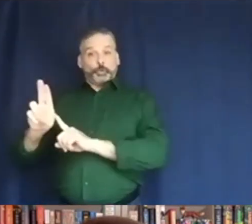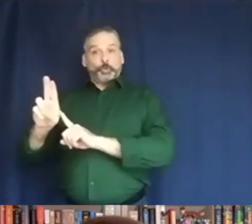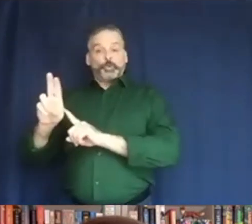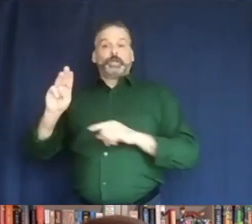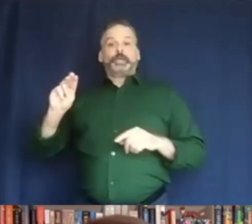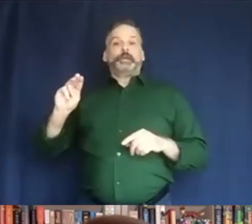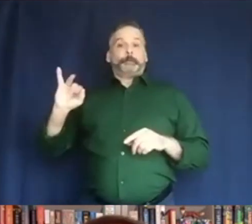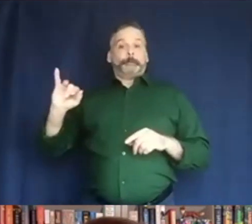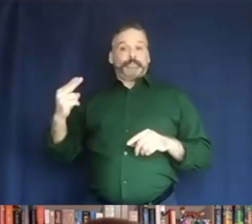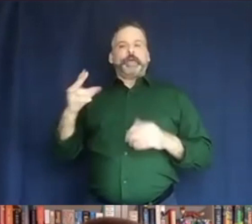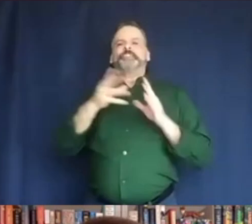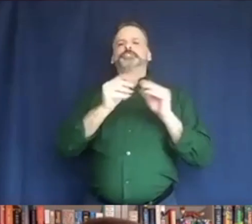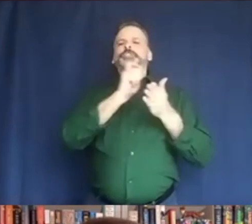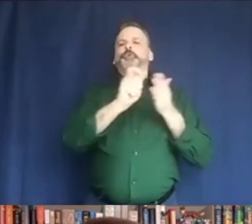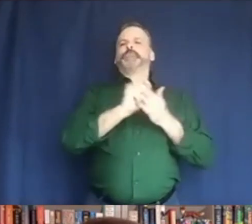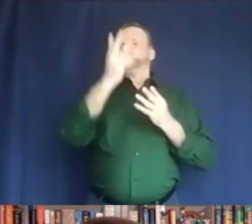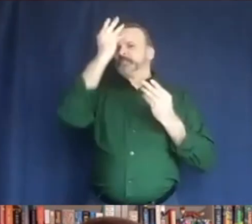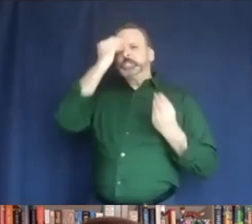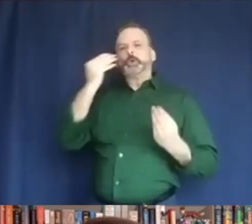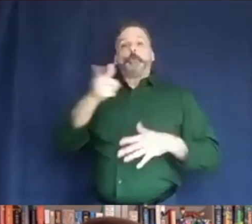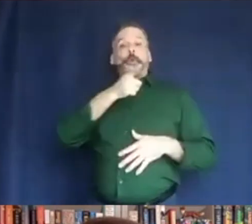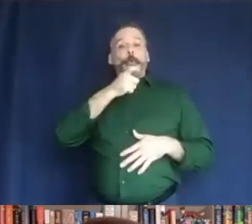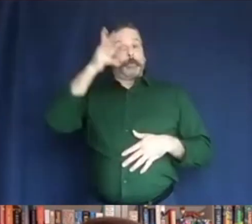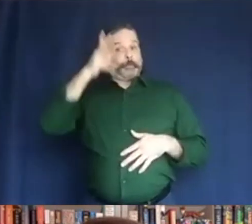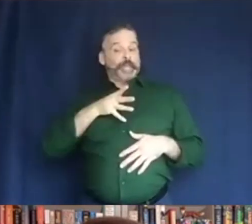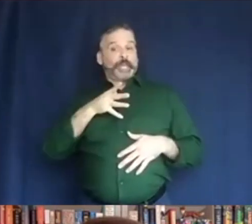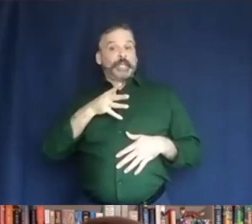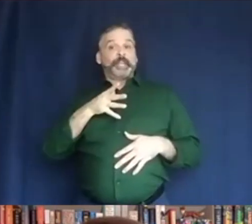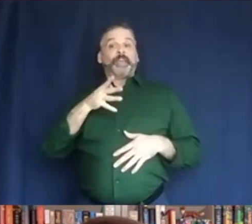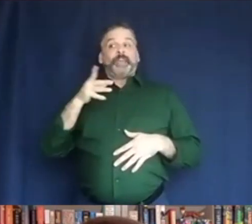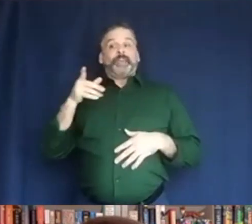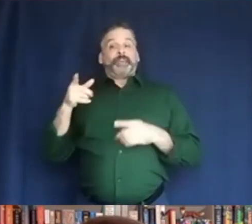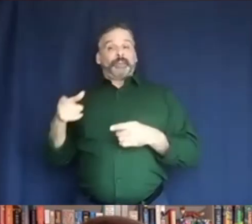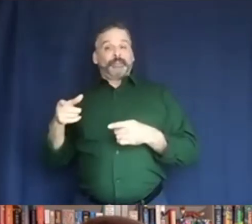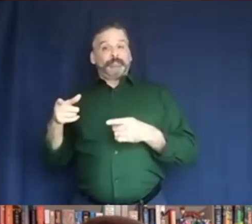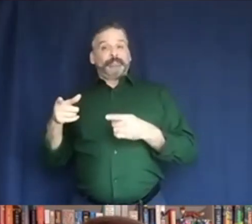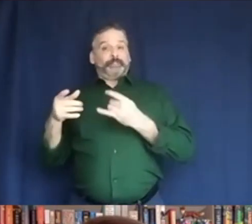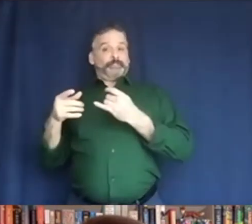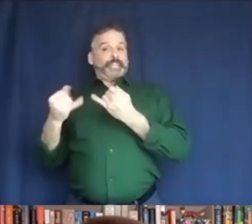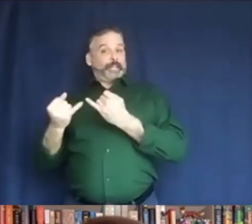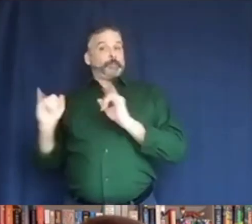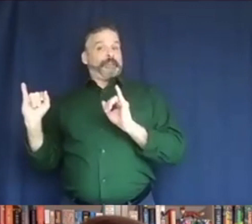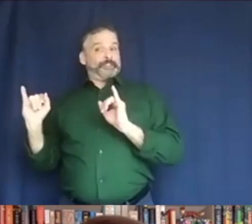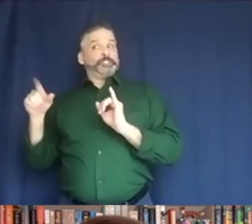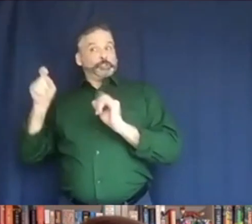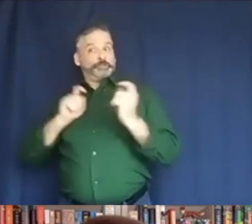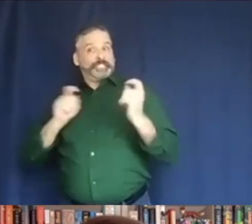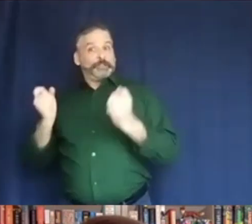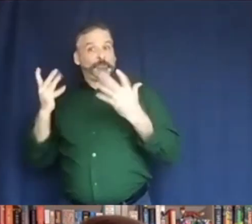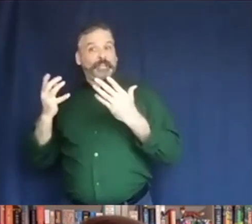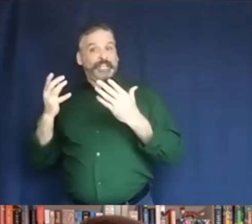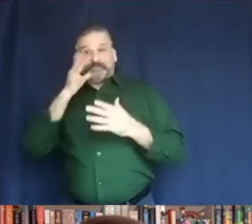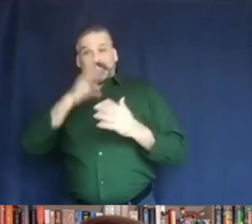told by men. And because of that, the autonomy which should be given to a lot of female characters, it becomes very